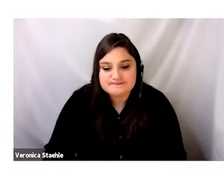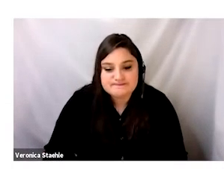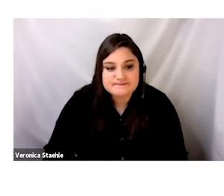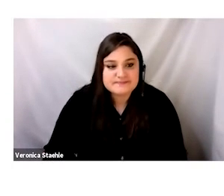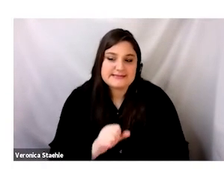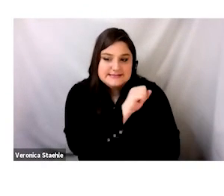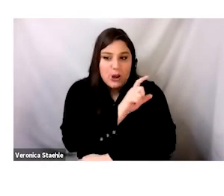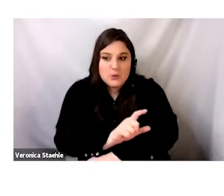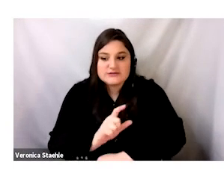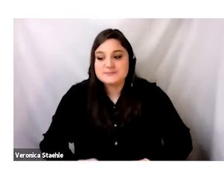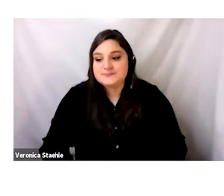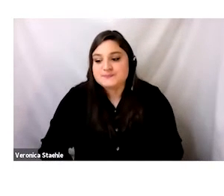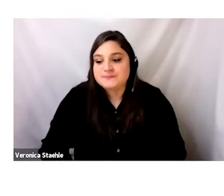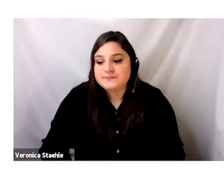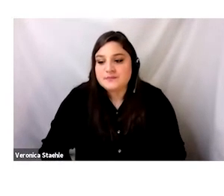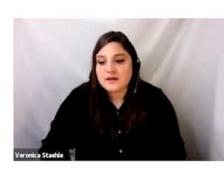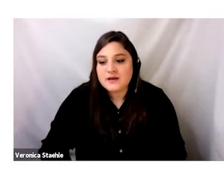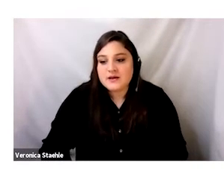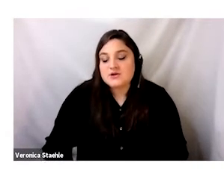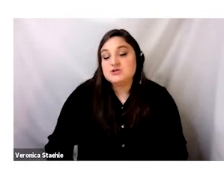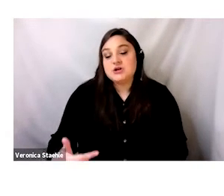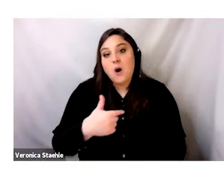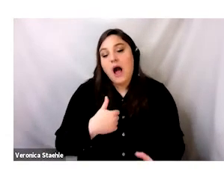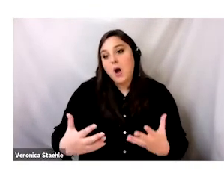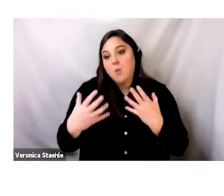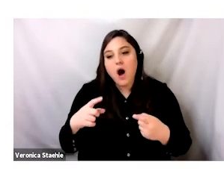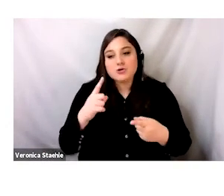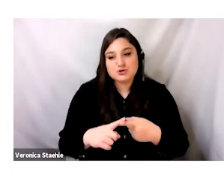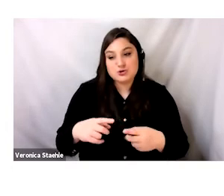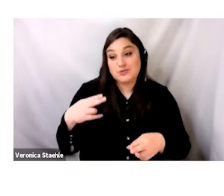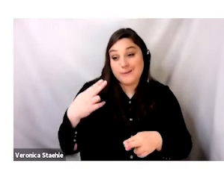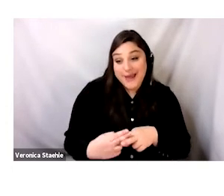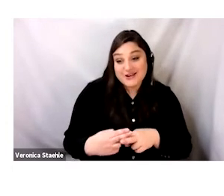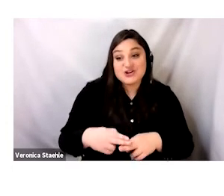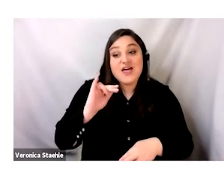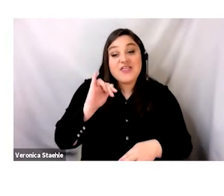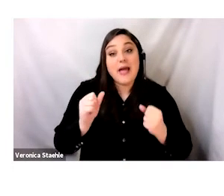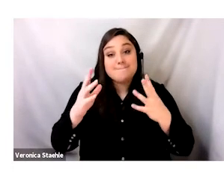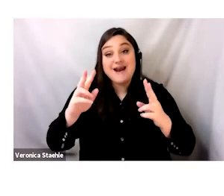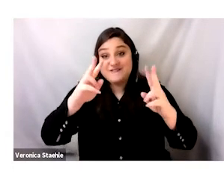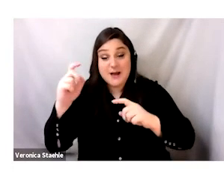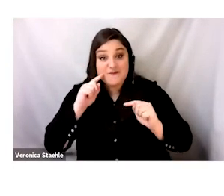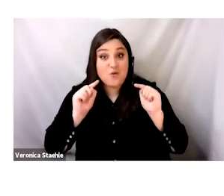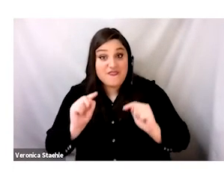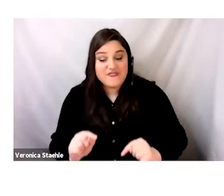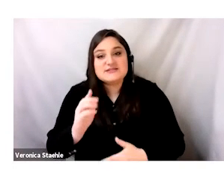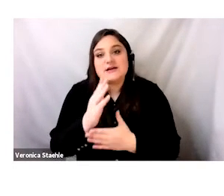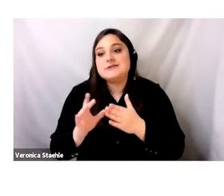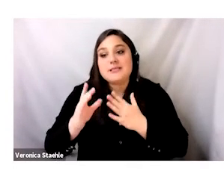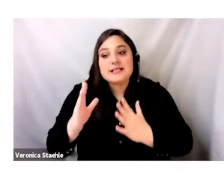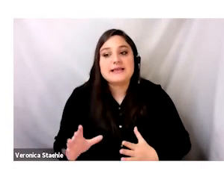that the topics that we are naming, the young leaders from the previous cohort actually select the